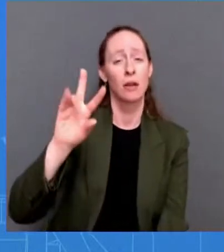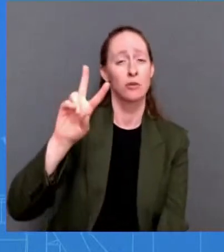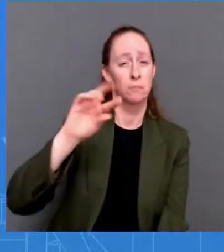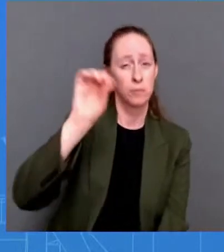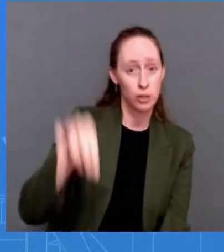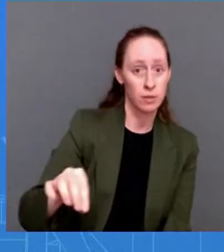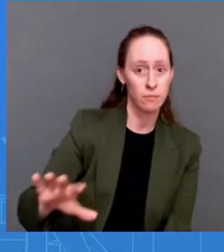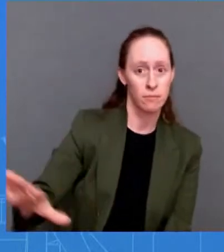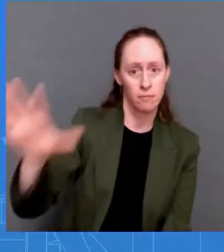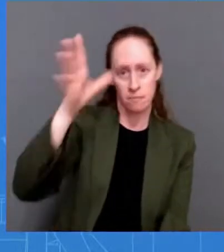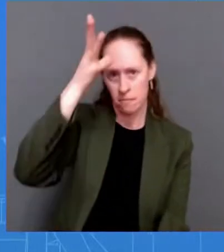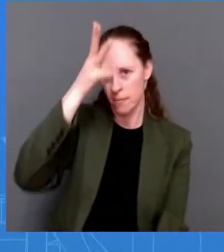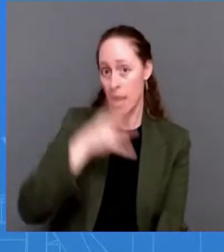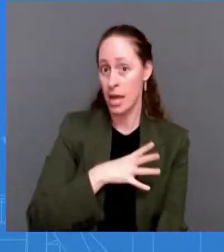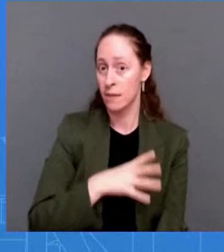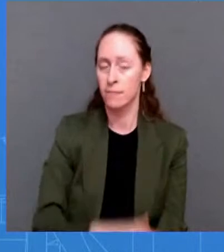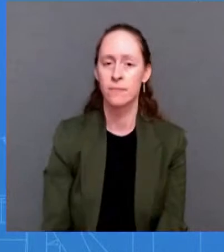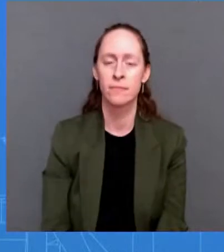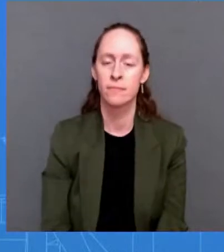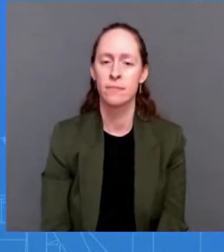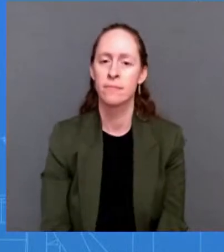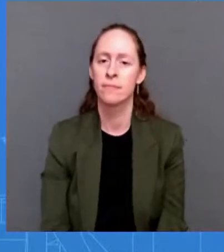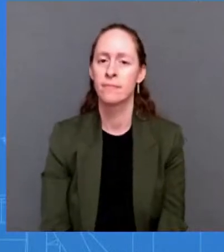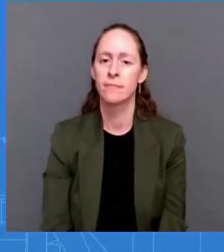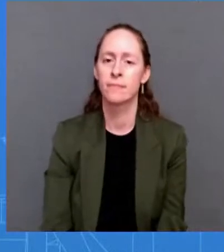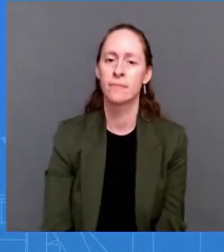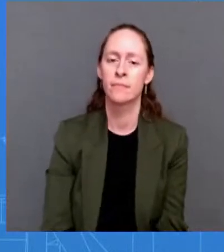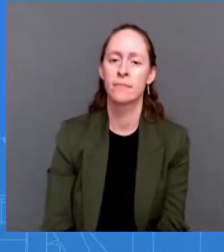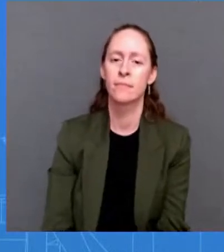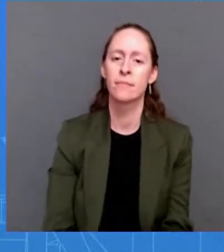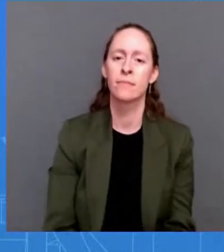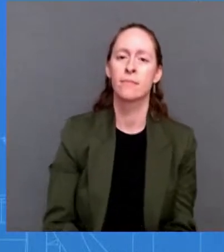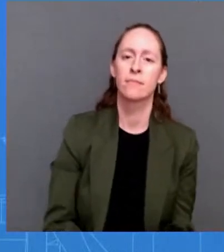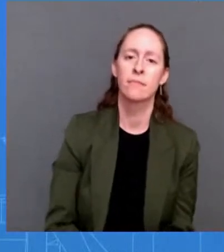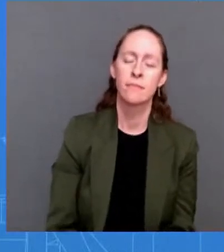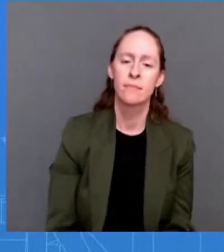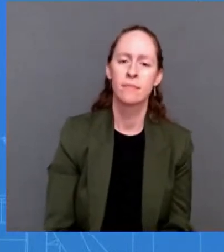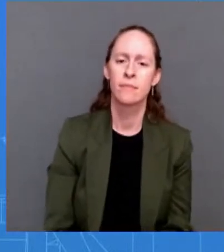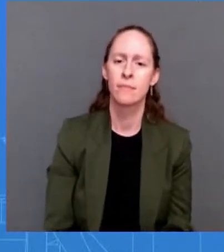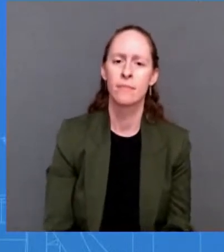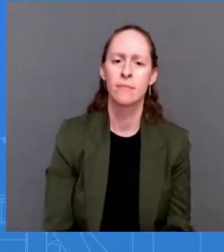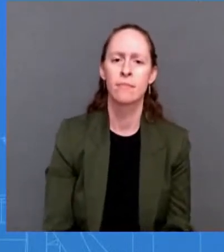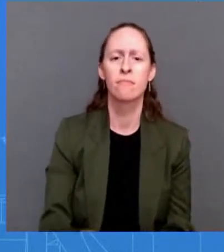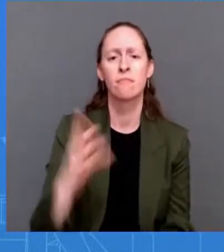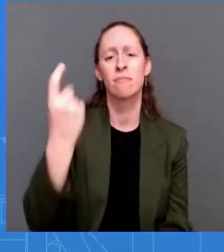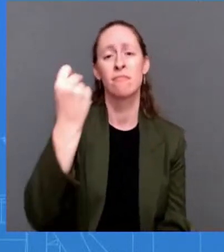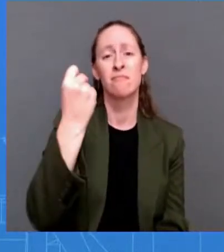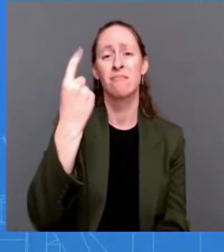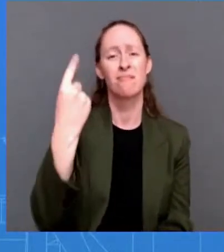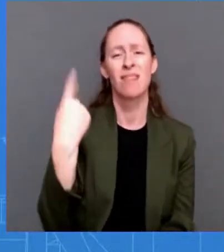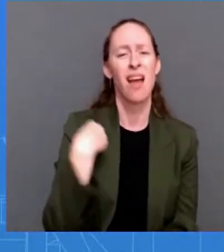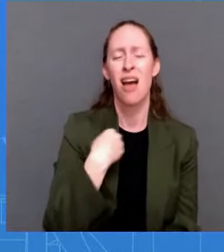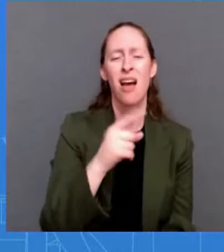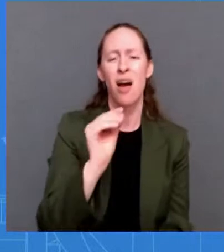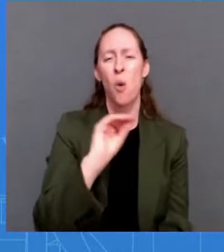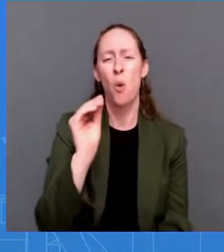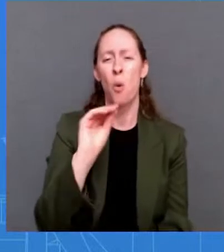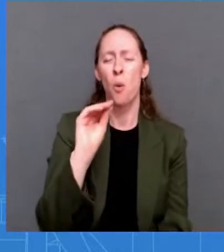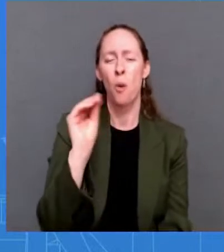at CDC are not receiving data by gender and are unable to report it as such. Those who are white represent